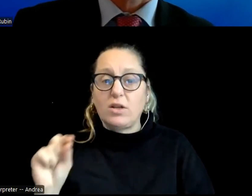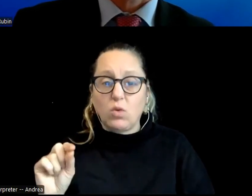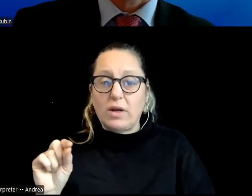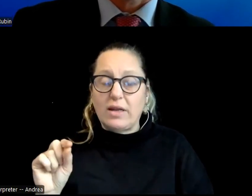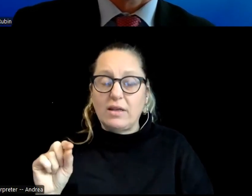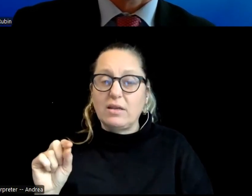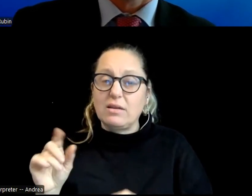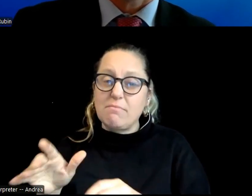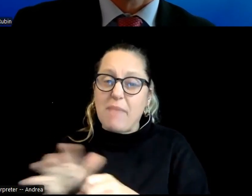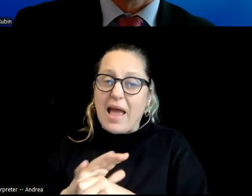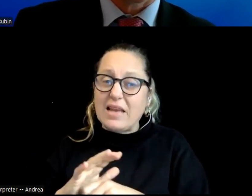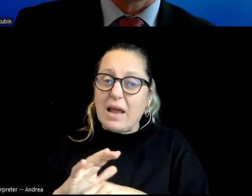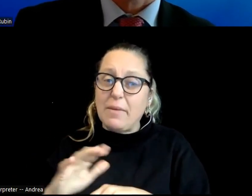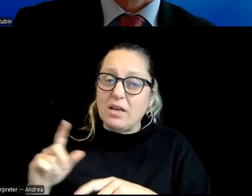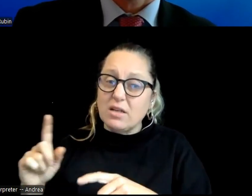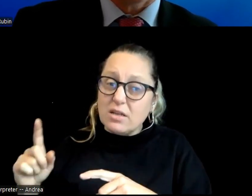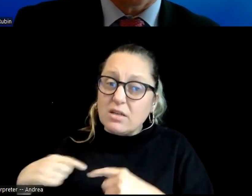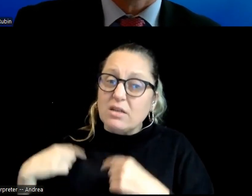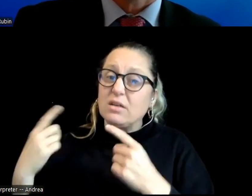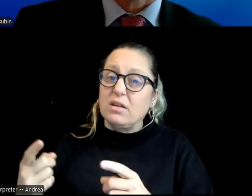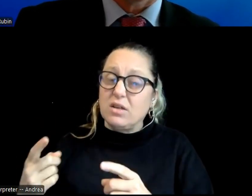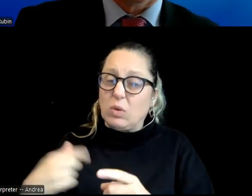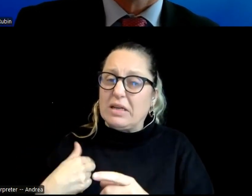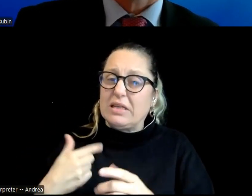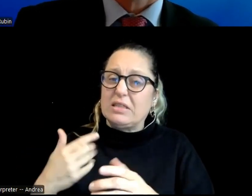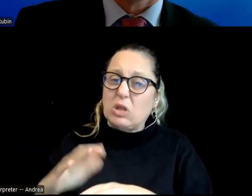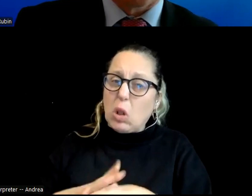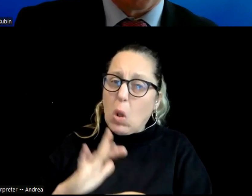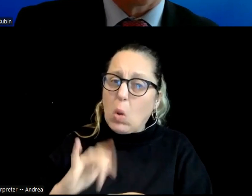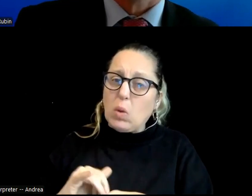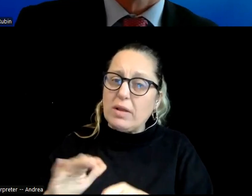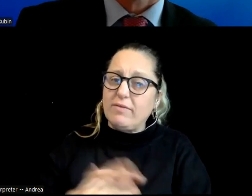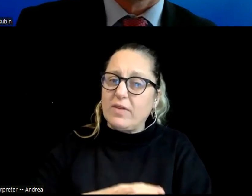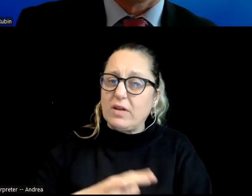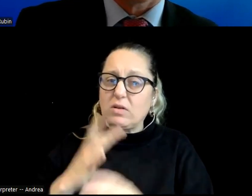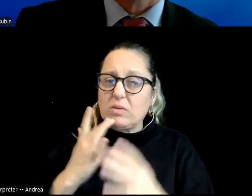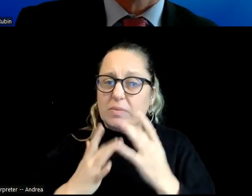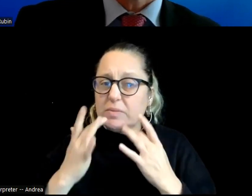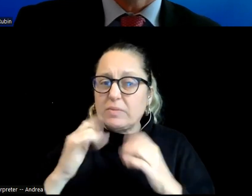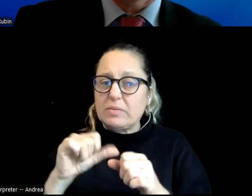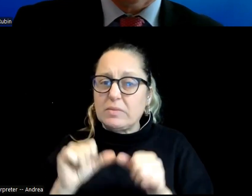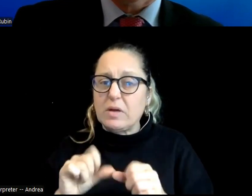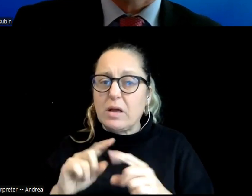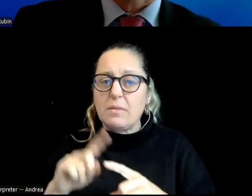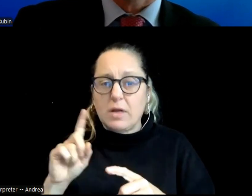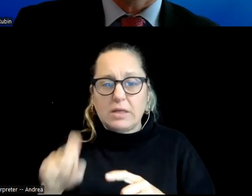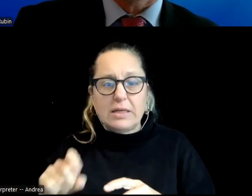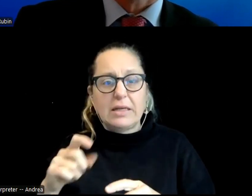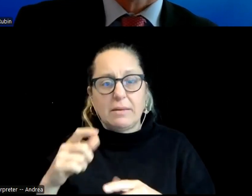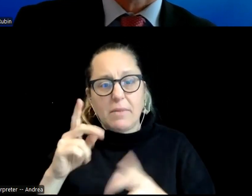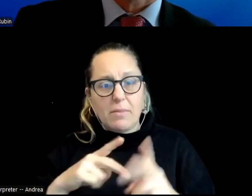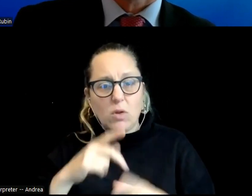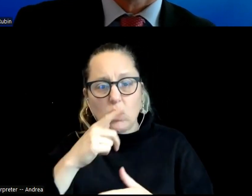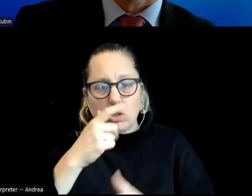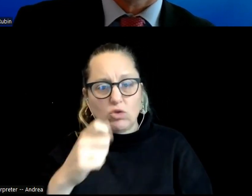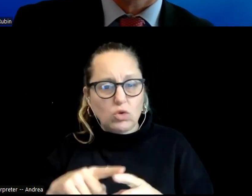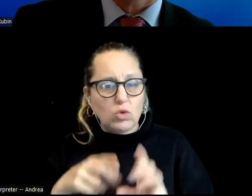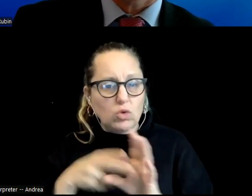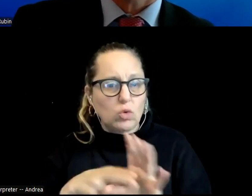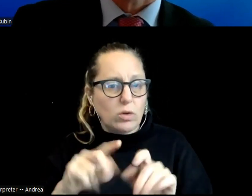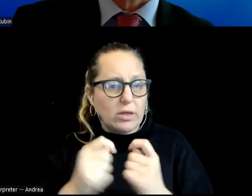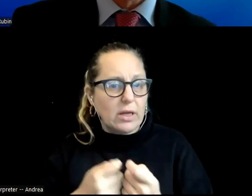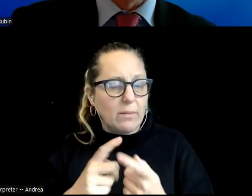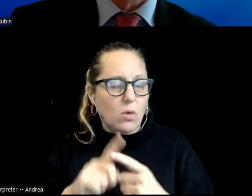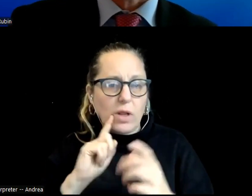slowly filling those shortages. But we do need interested people to join the team. And we are wide